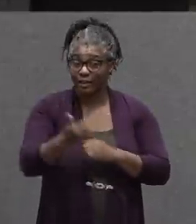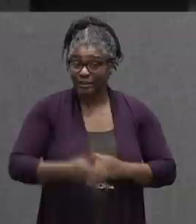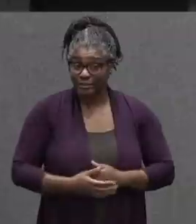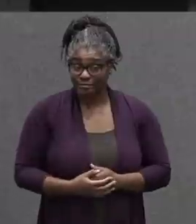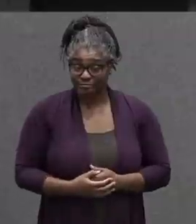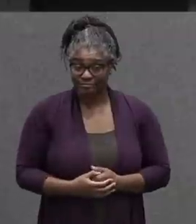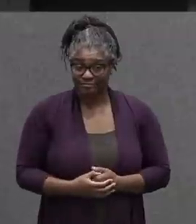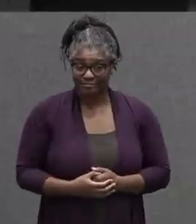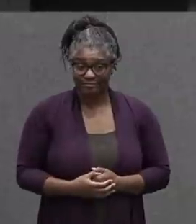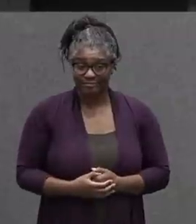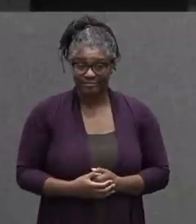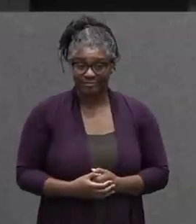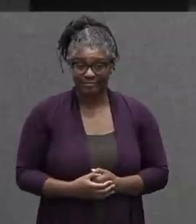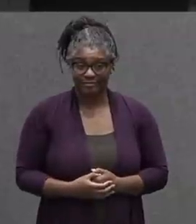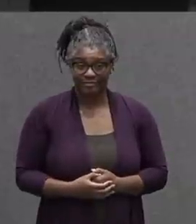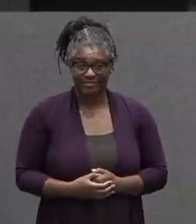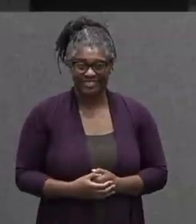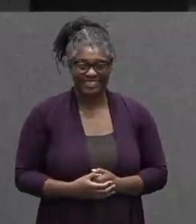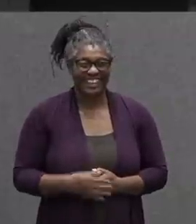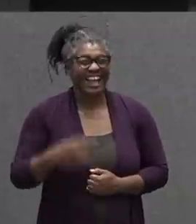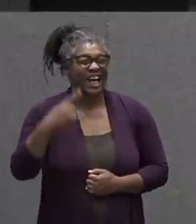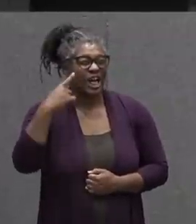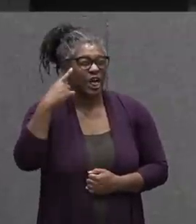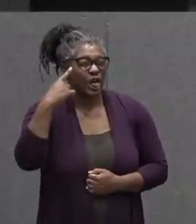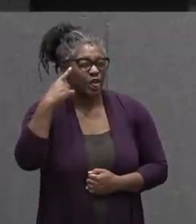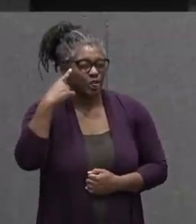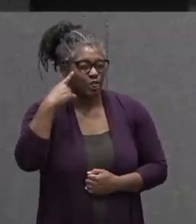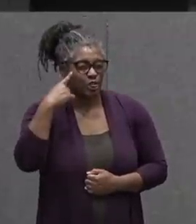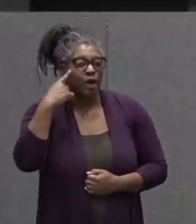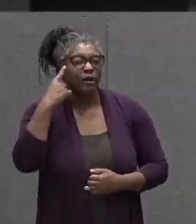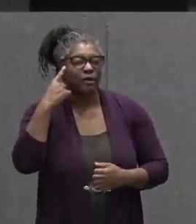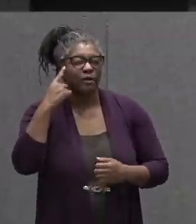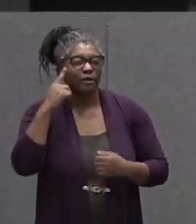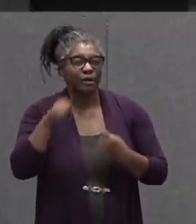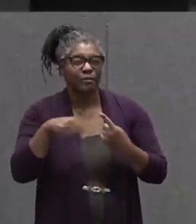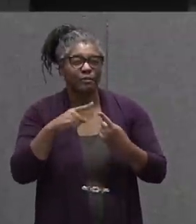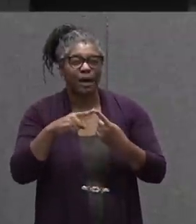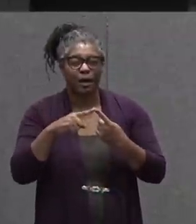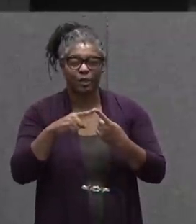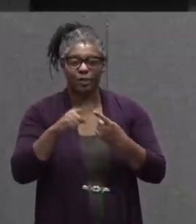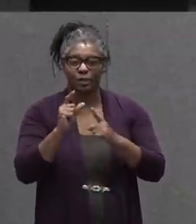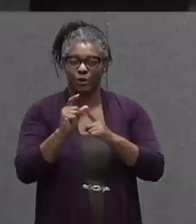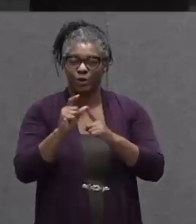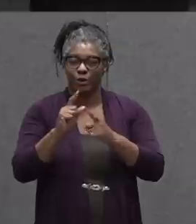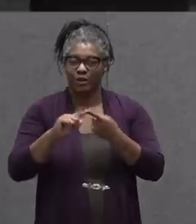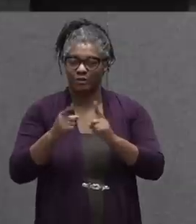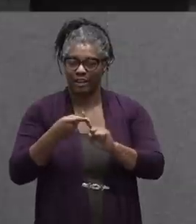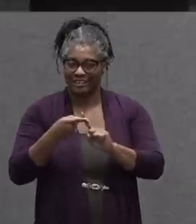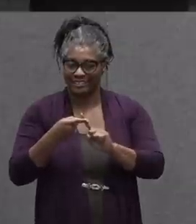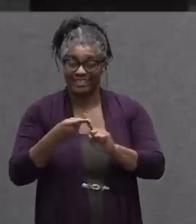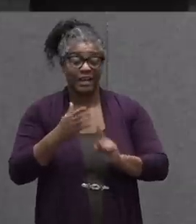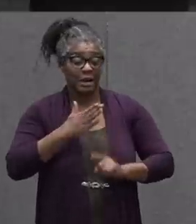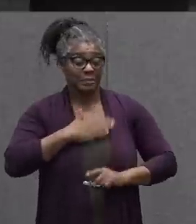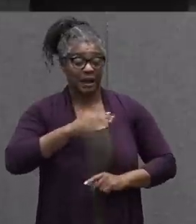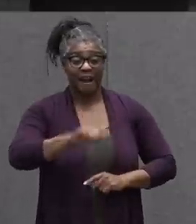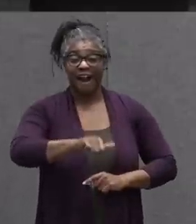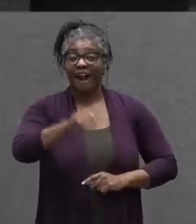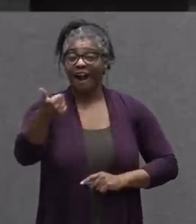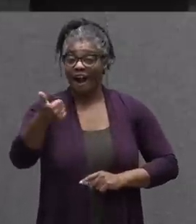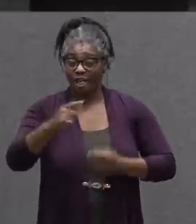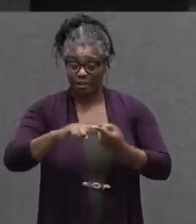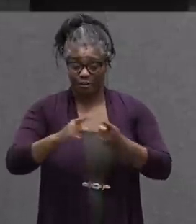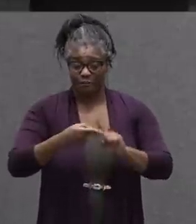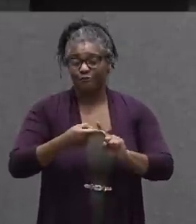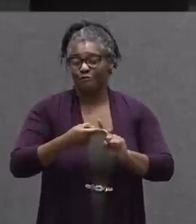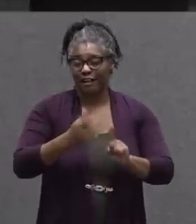I thought about the word friend again, and my other friend also likes to play. Maybe you